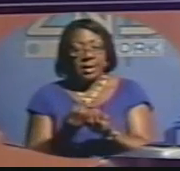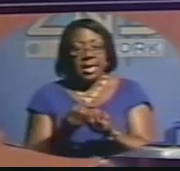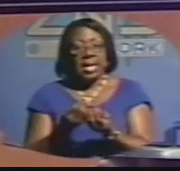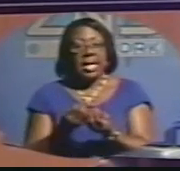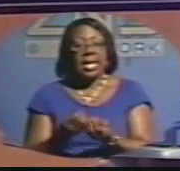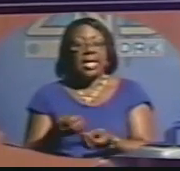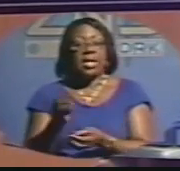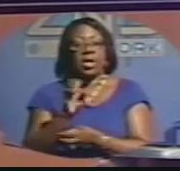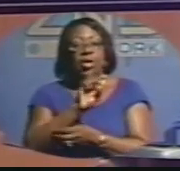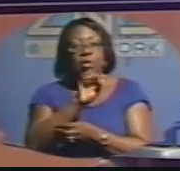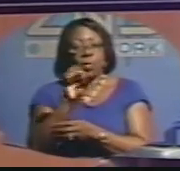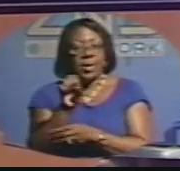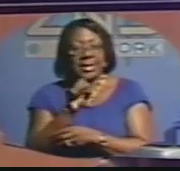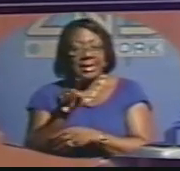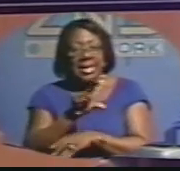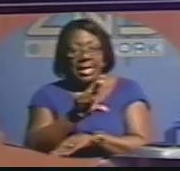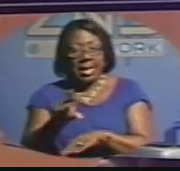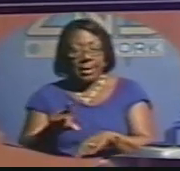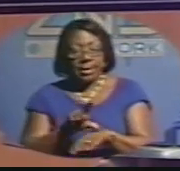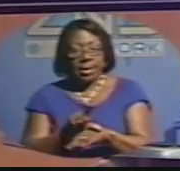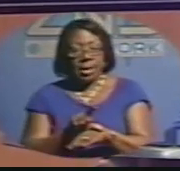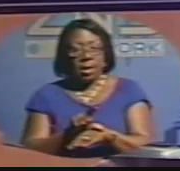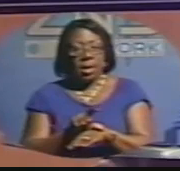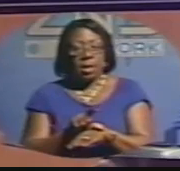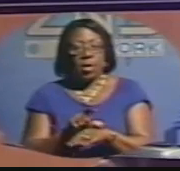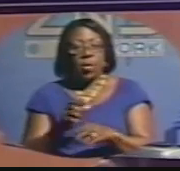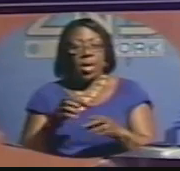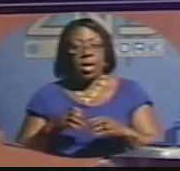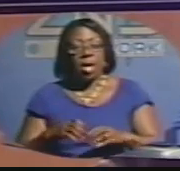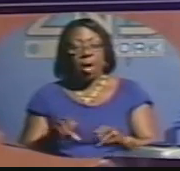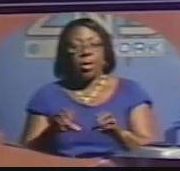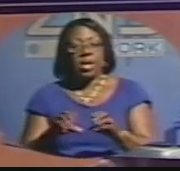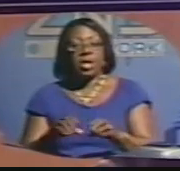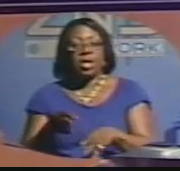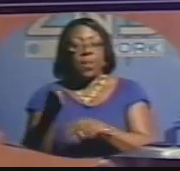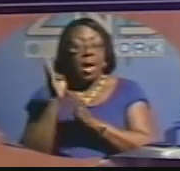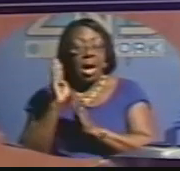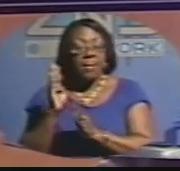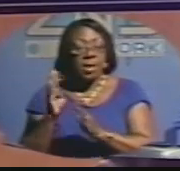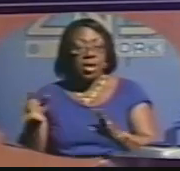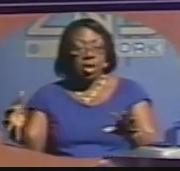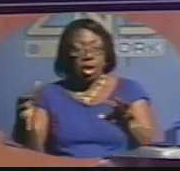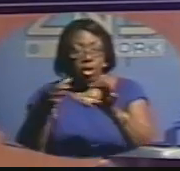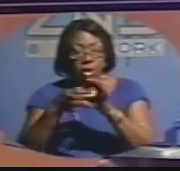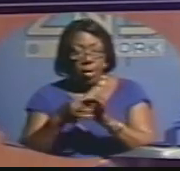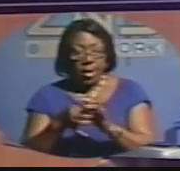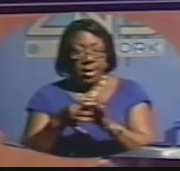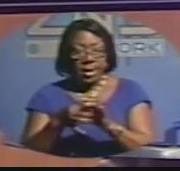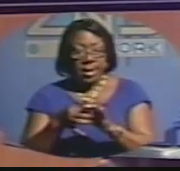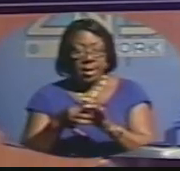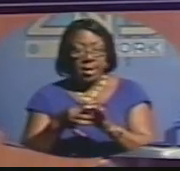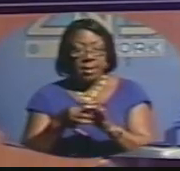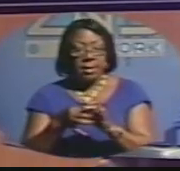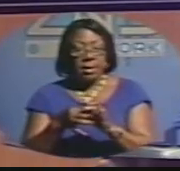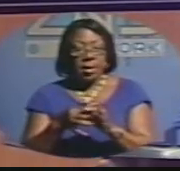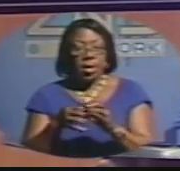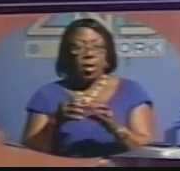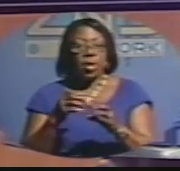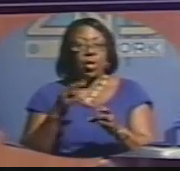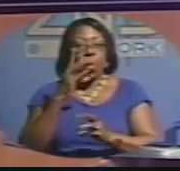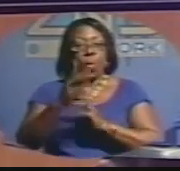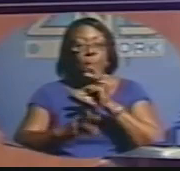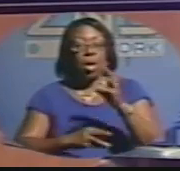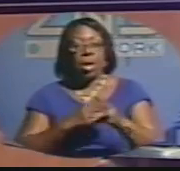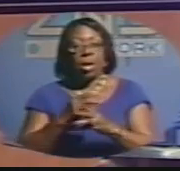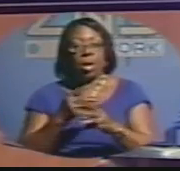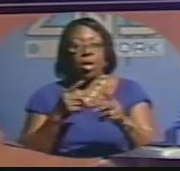will remain open with some additions, including a new office in Geneva, Switzerland, to help accelerate our accession to the World Trade